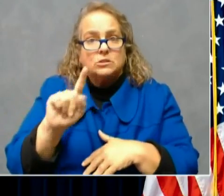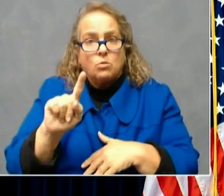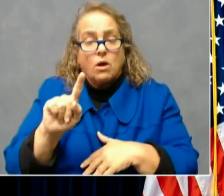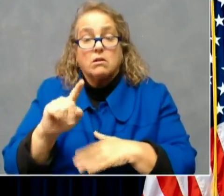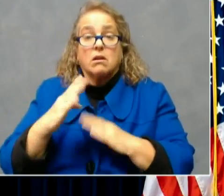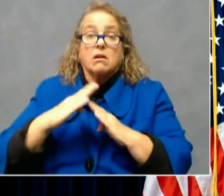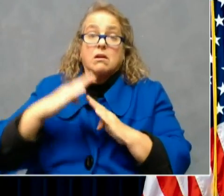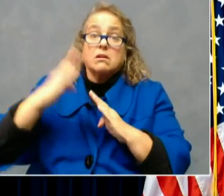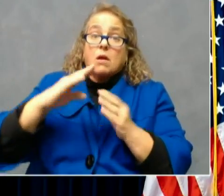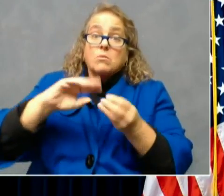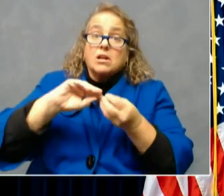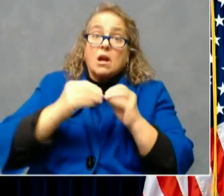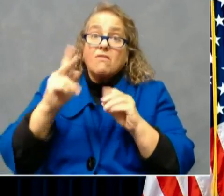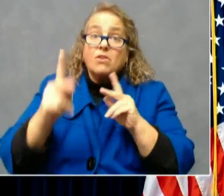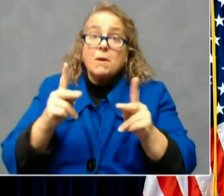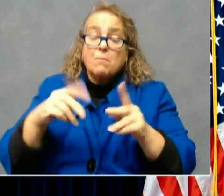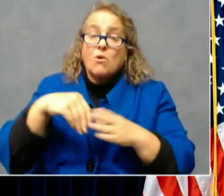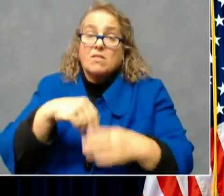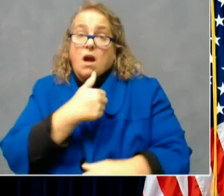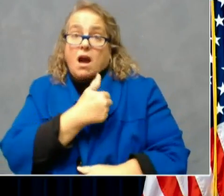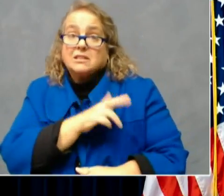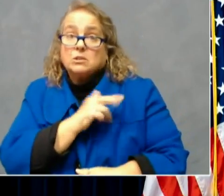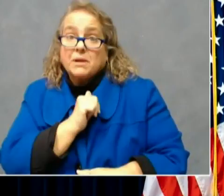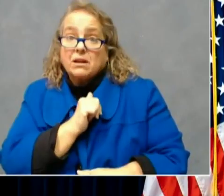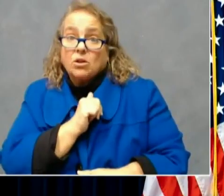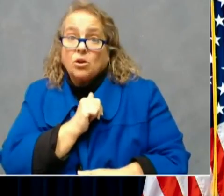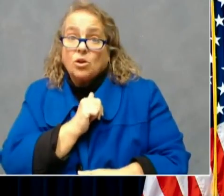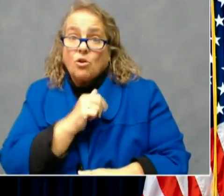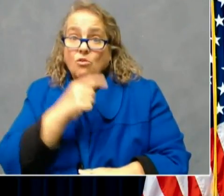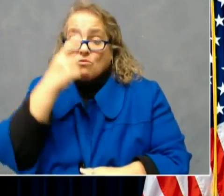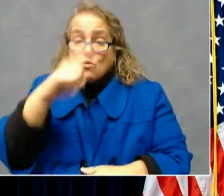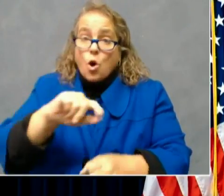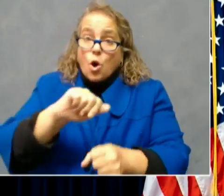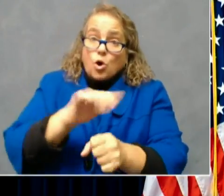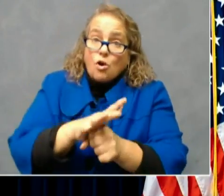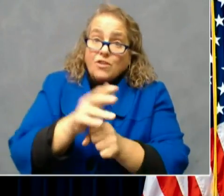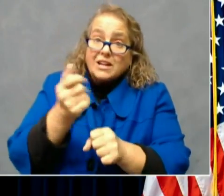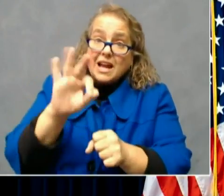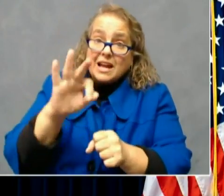people currently hospitalized for COVID-19 in Kentucky,